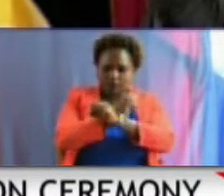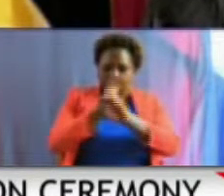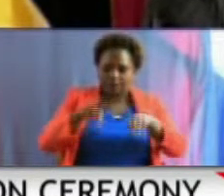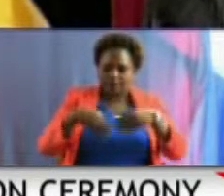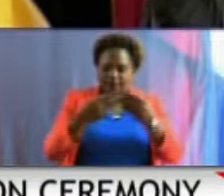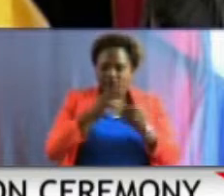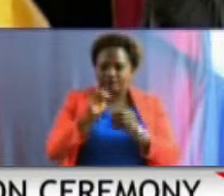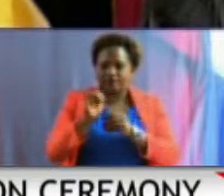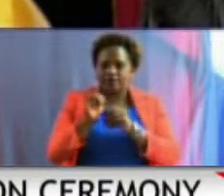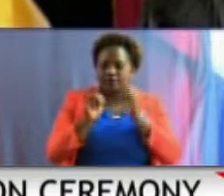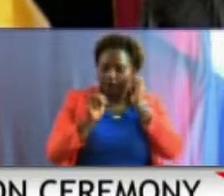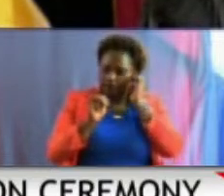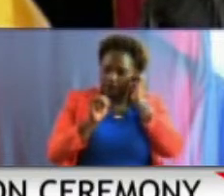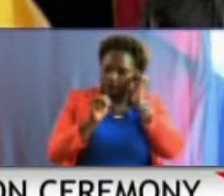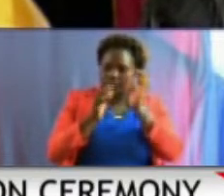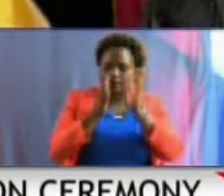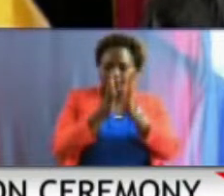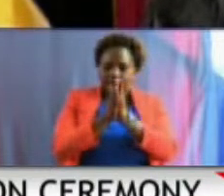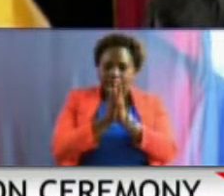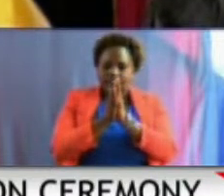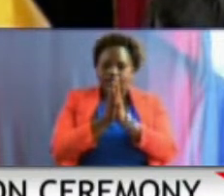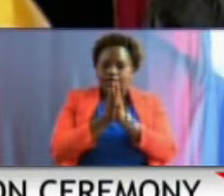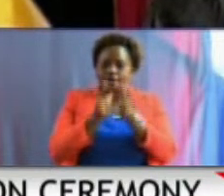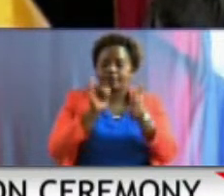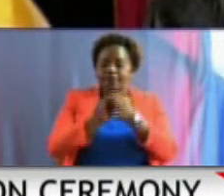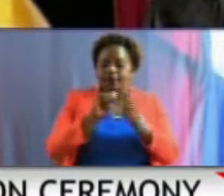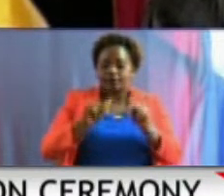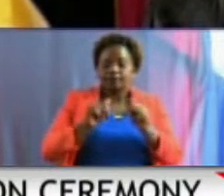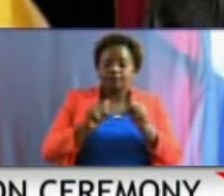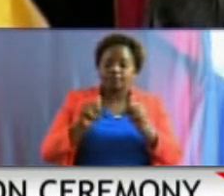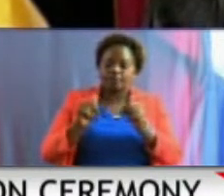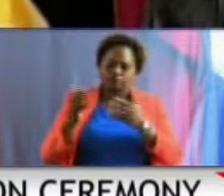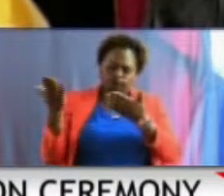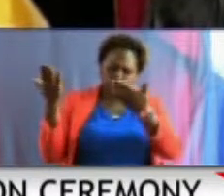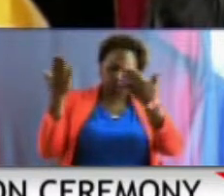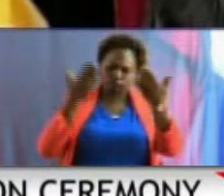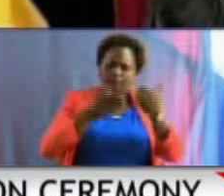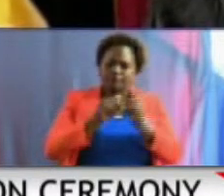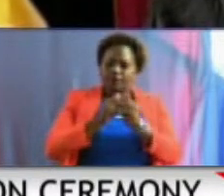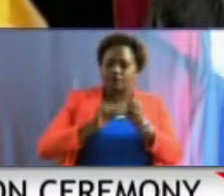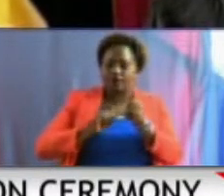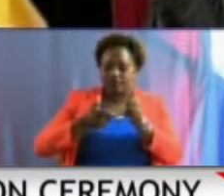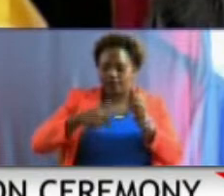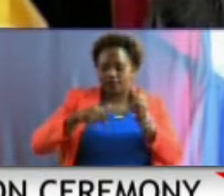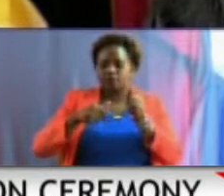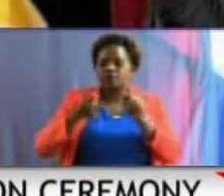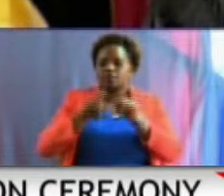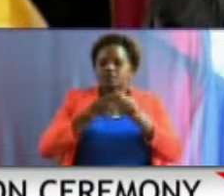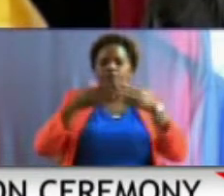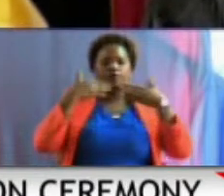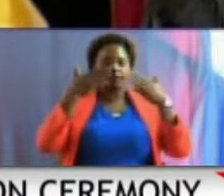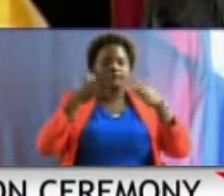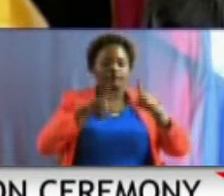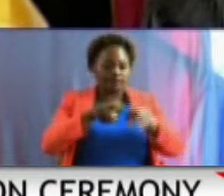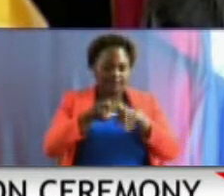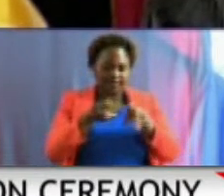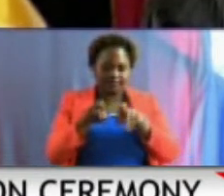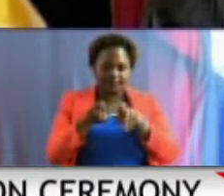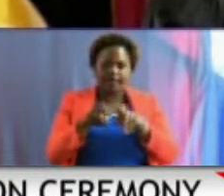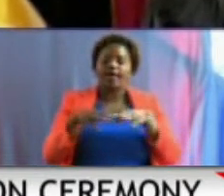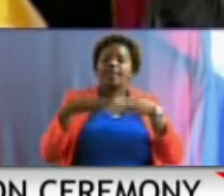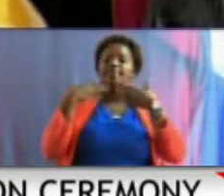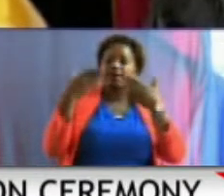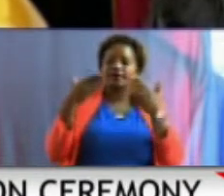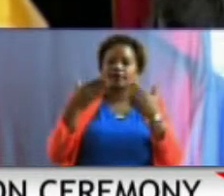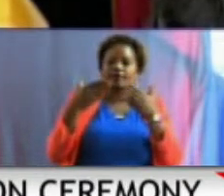them. We pray that this far, Lord, you have been with us. We thank you for our management. We thank